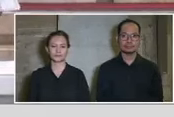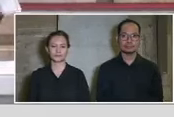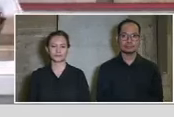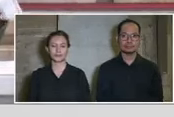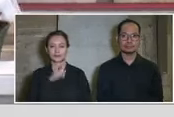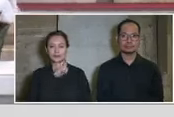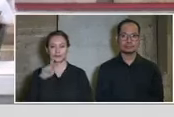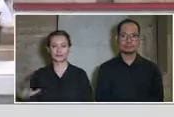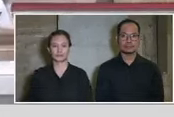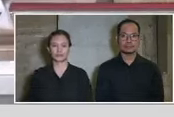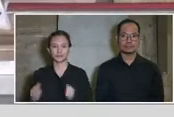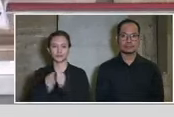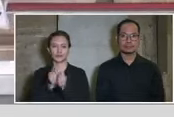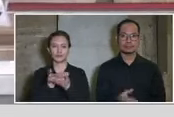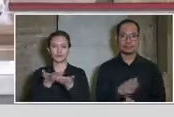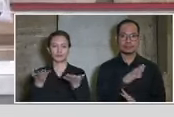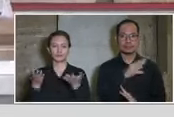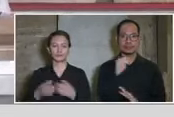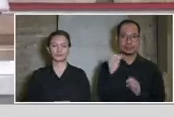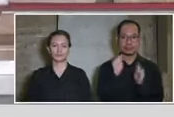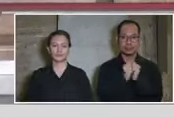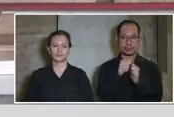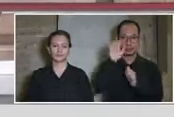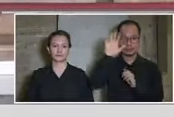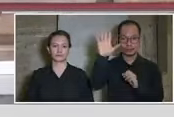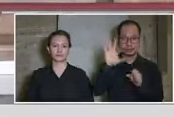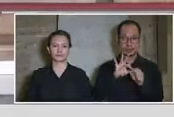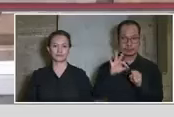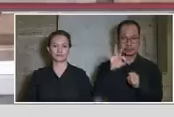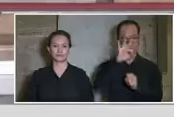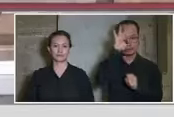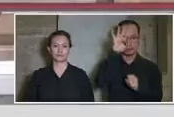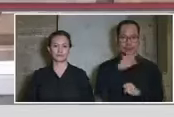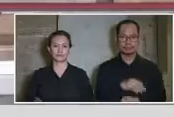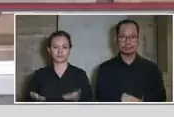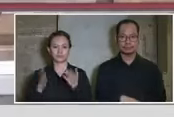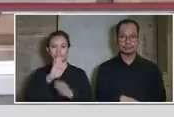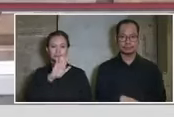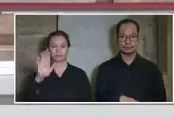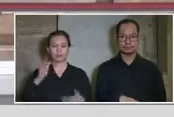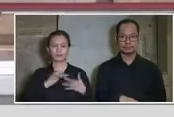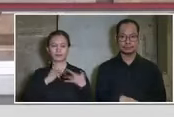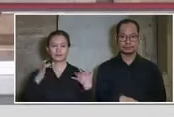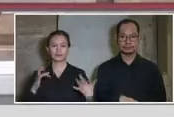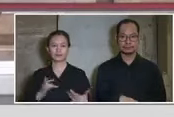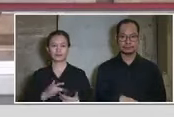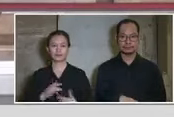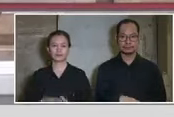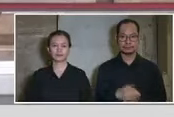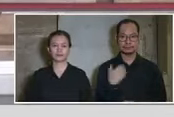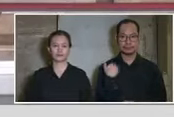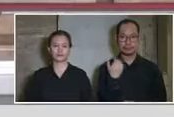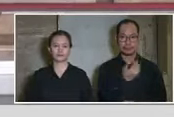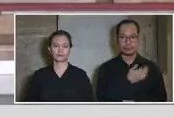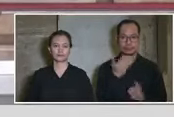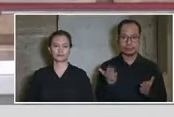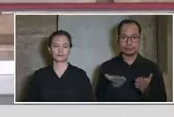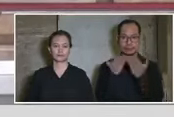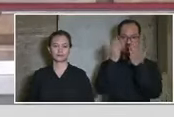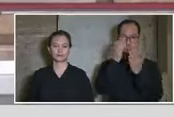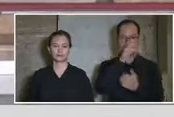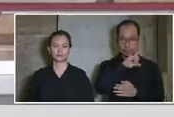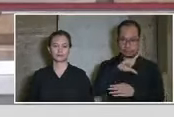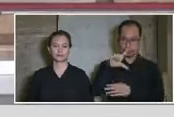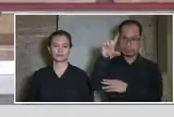Amen. The Lord be with you. And with your spirit. Lift up your hearts. We'll lift them up to the Lord. Let us